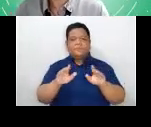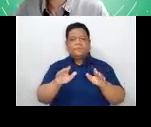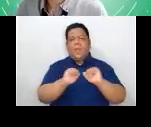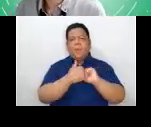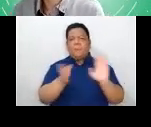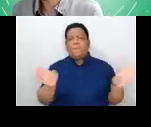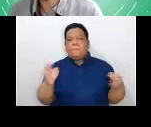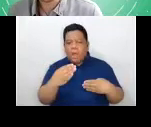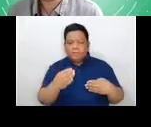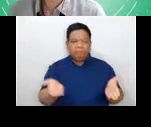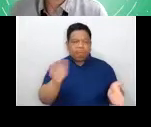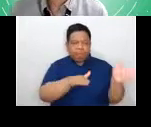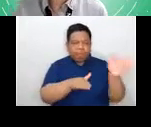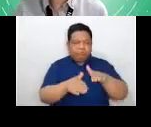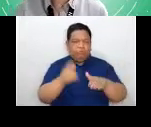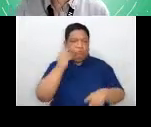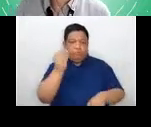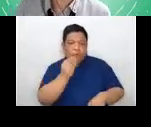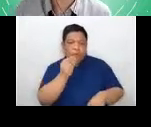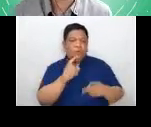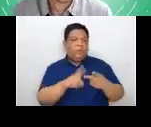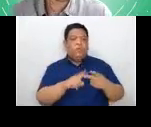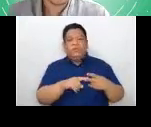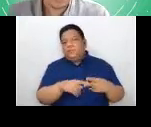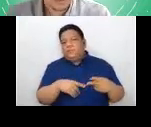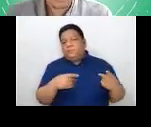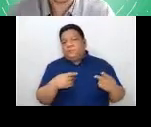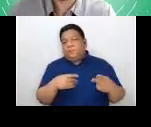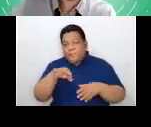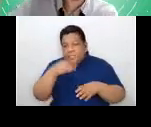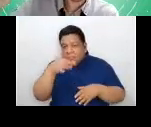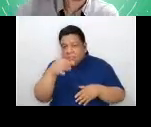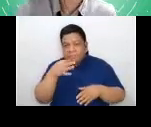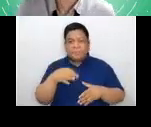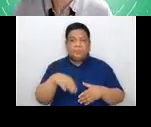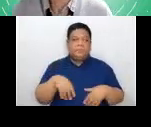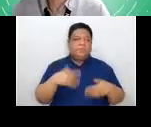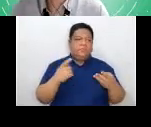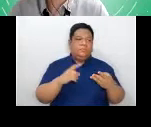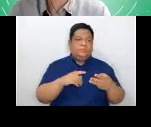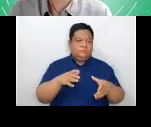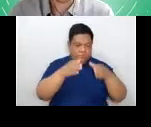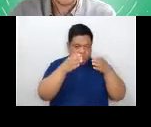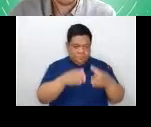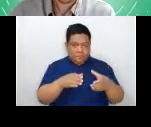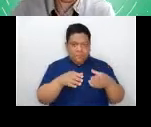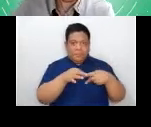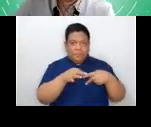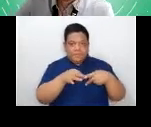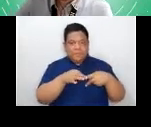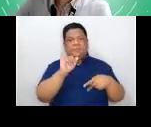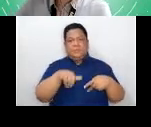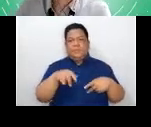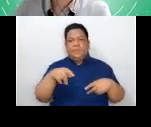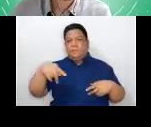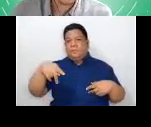boxes where you get your food, the wrapper of the chips you ate, the plastic bag. All of those are forms of packaging. And